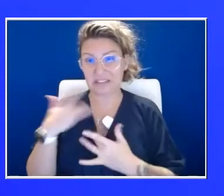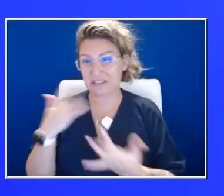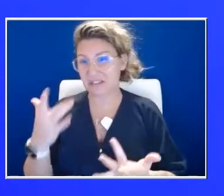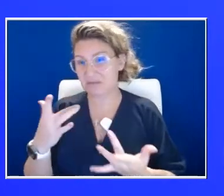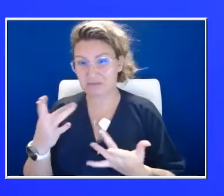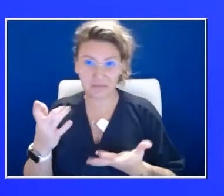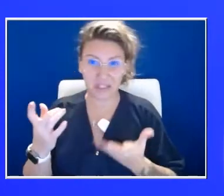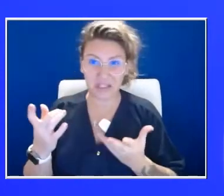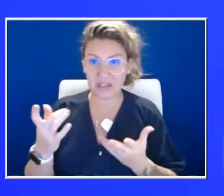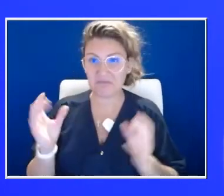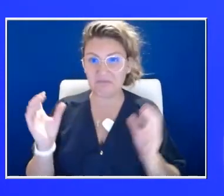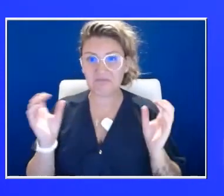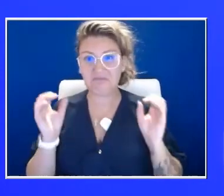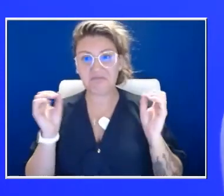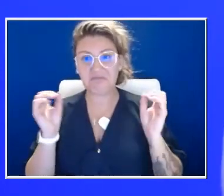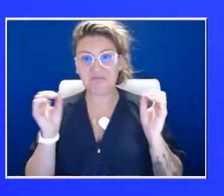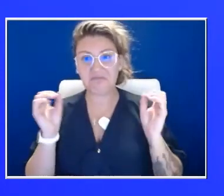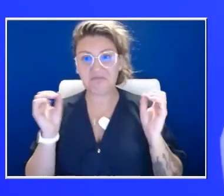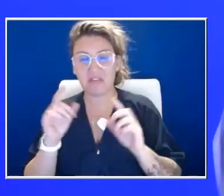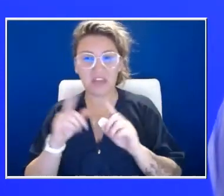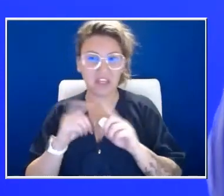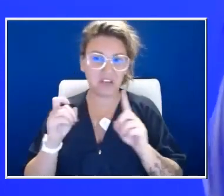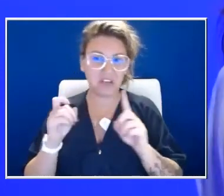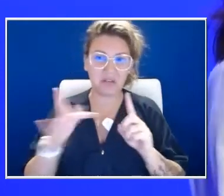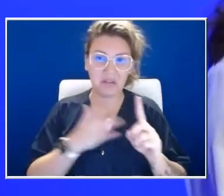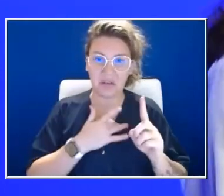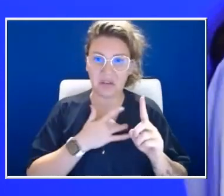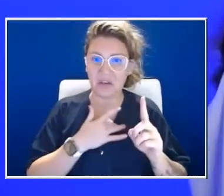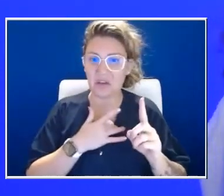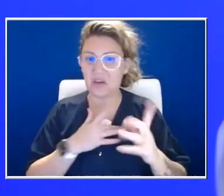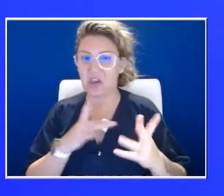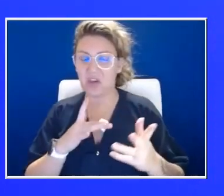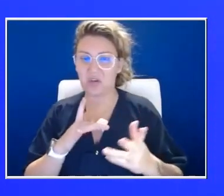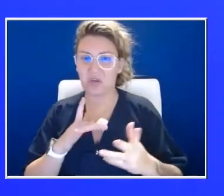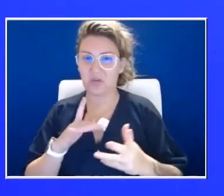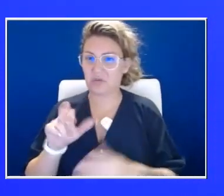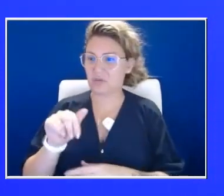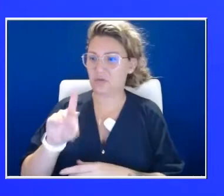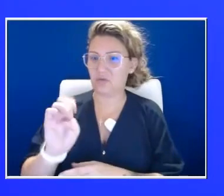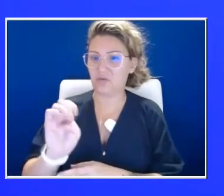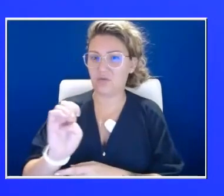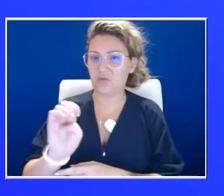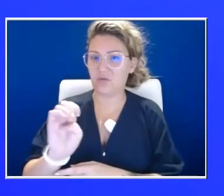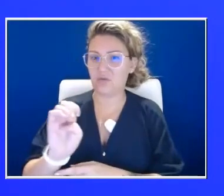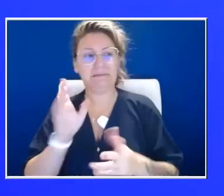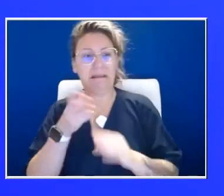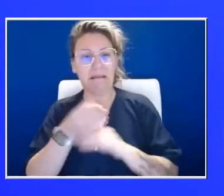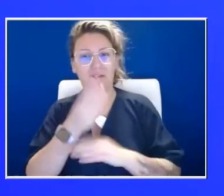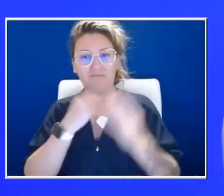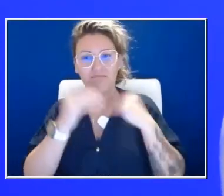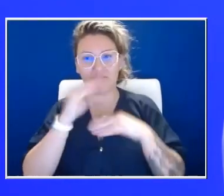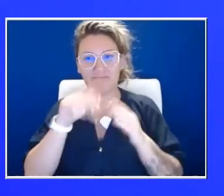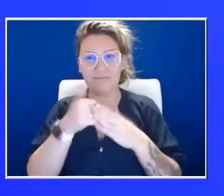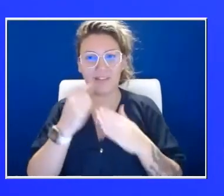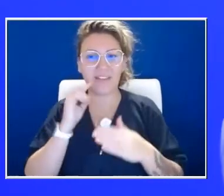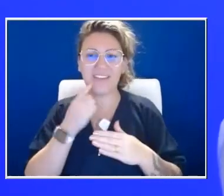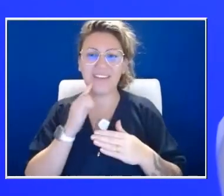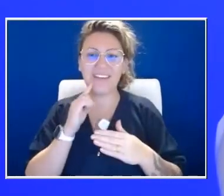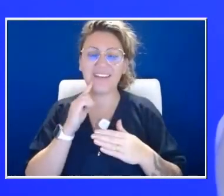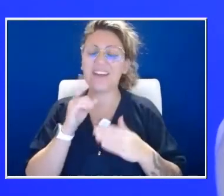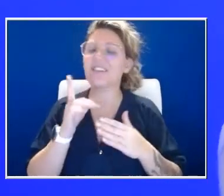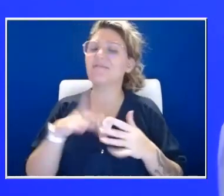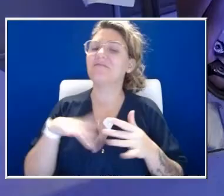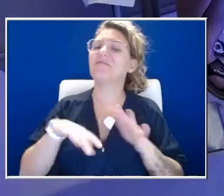it's kind of a nice be able to feel your heartbeat. So tonight, when its heart's racing after you ate all that candy and you're laying on your pillow, it's okay. Find a comfortable spot,